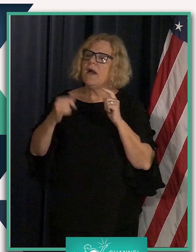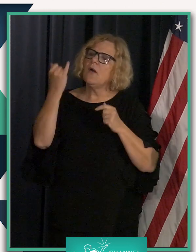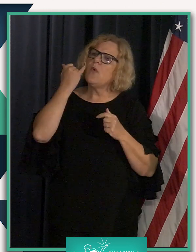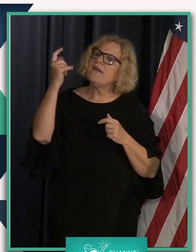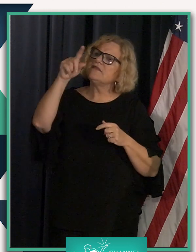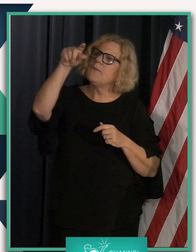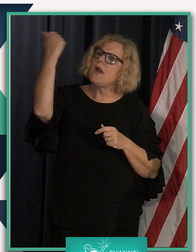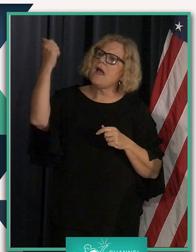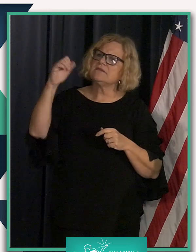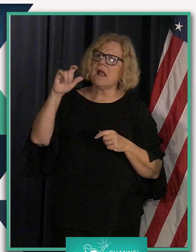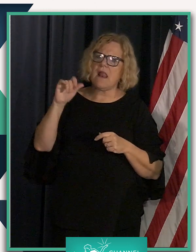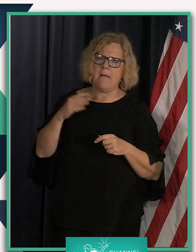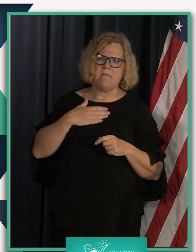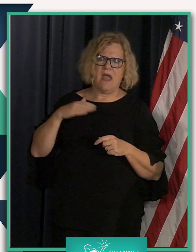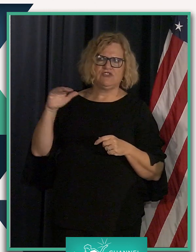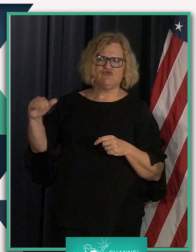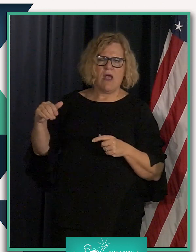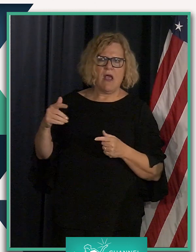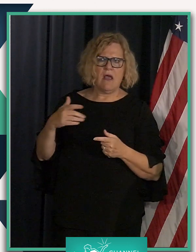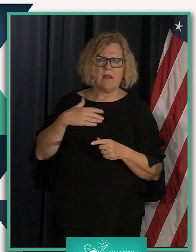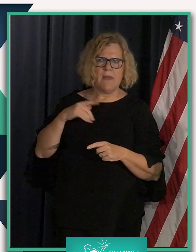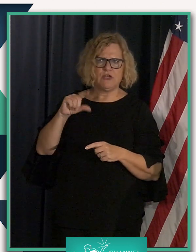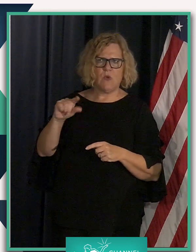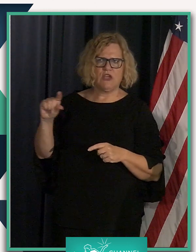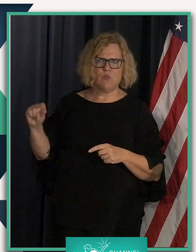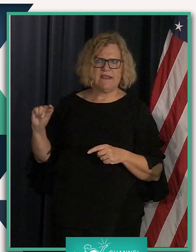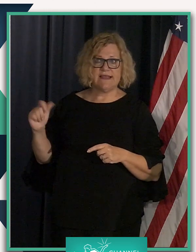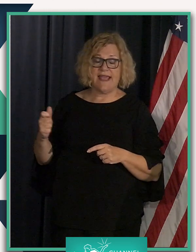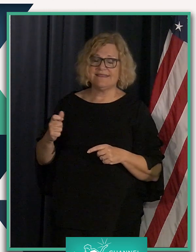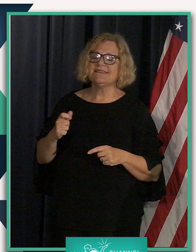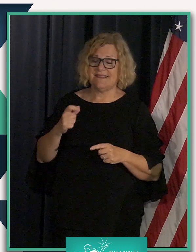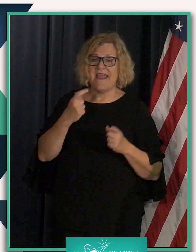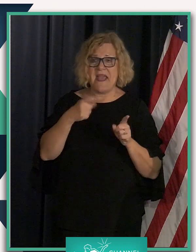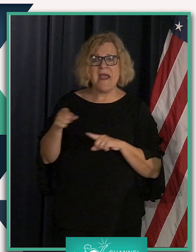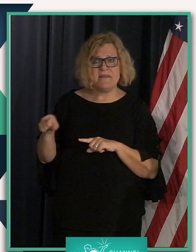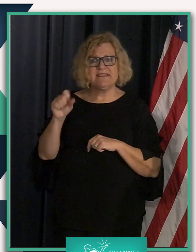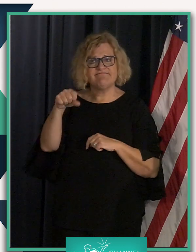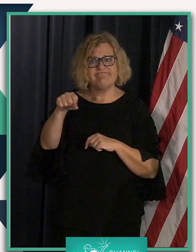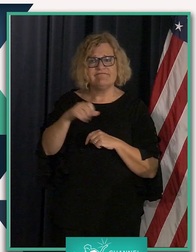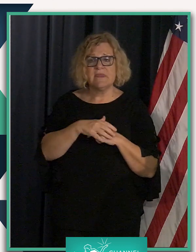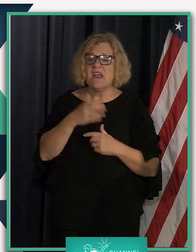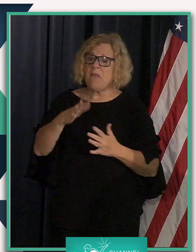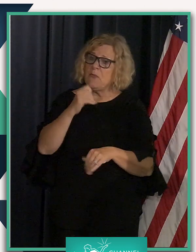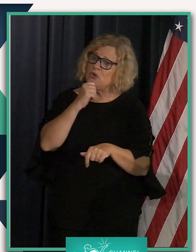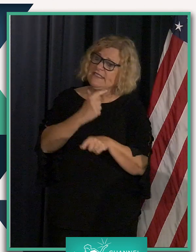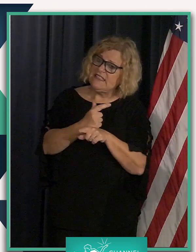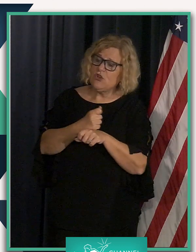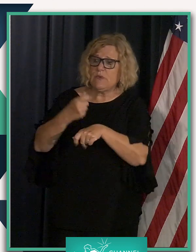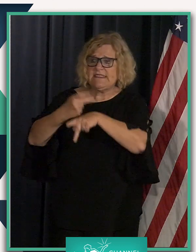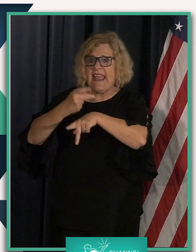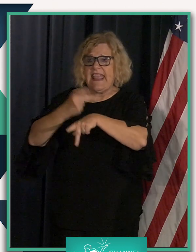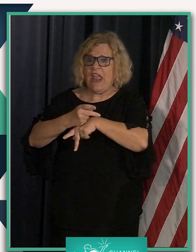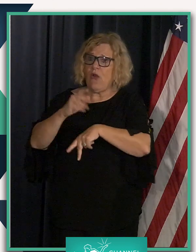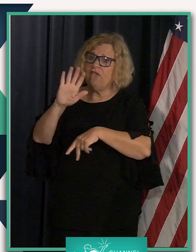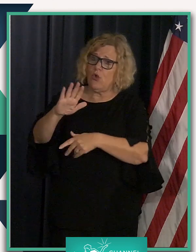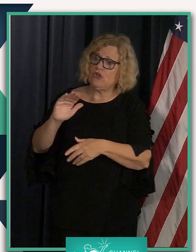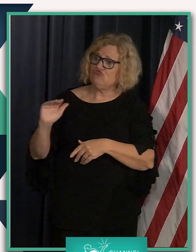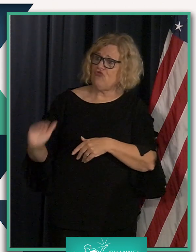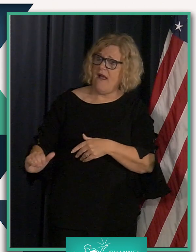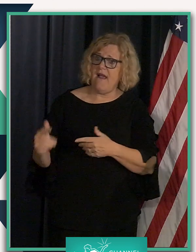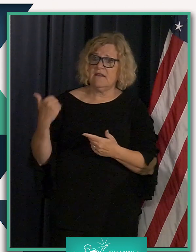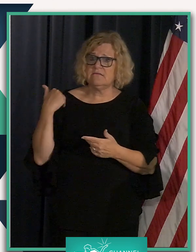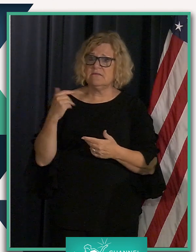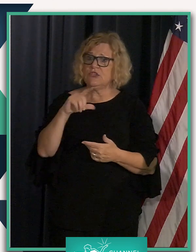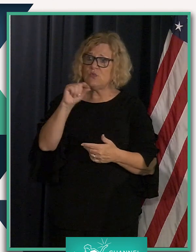somebody else claimed my child as a dependent on my 2020 taxes? And that's not unusual. Maybe your sister was taking care of your child